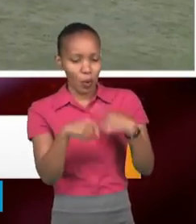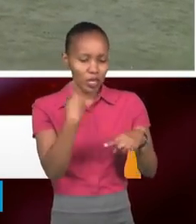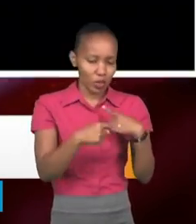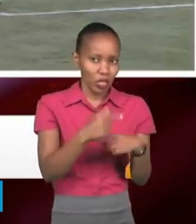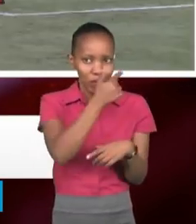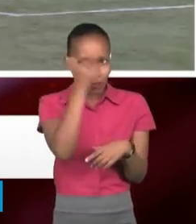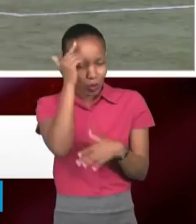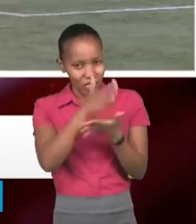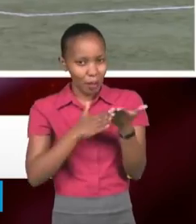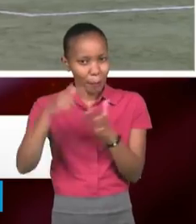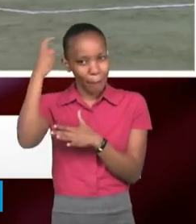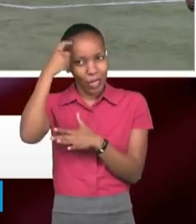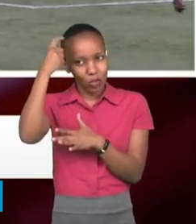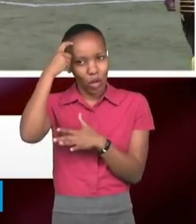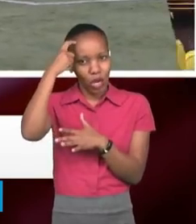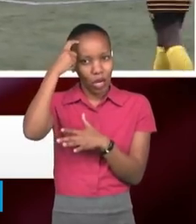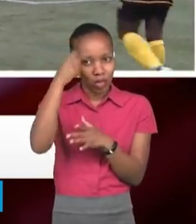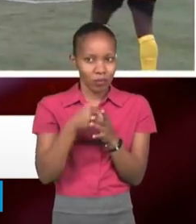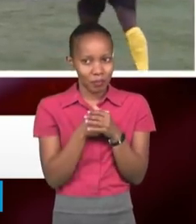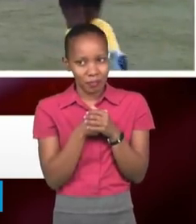some mental kind of